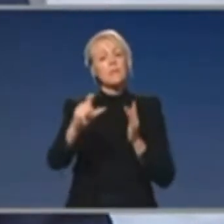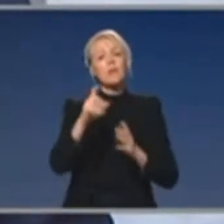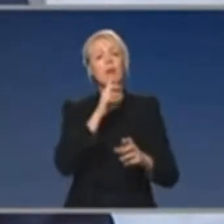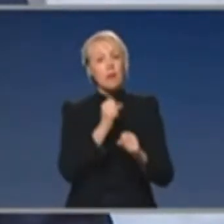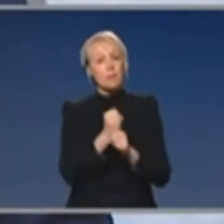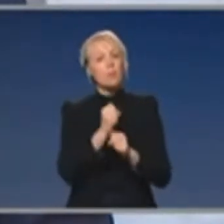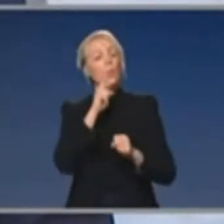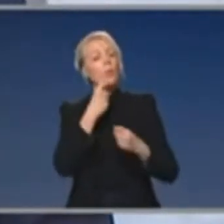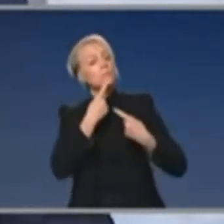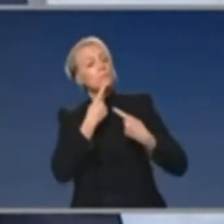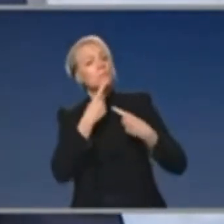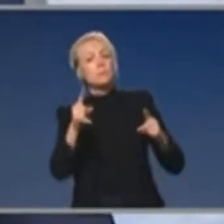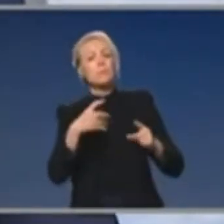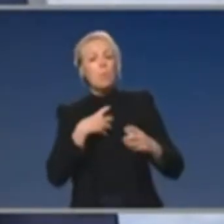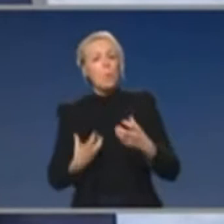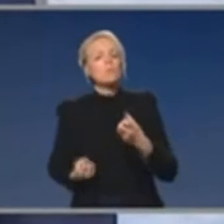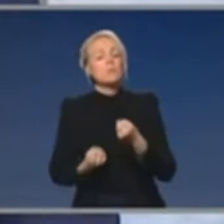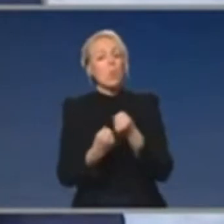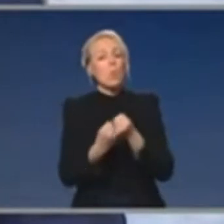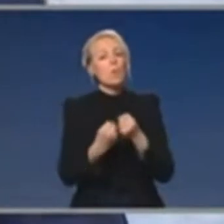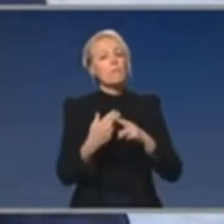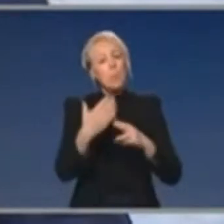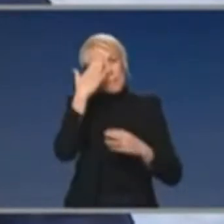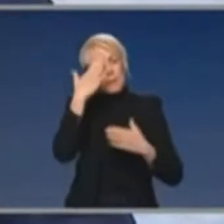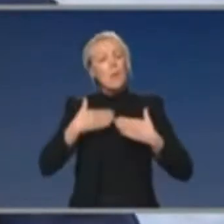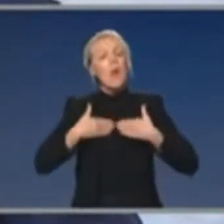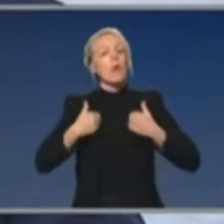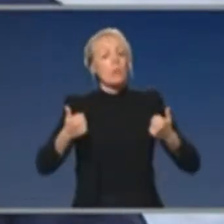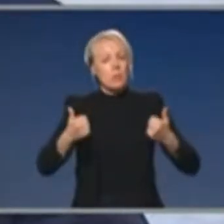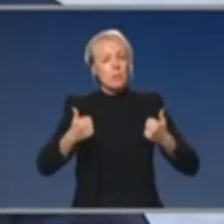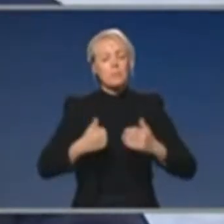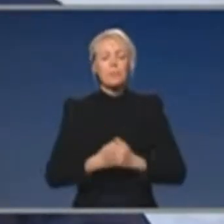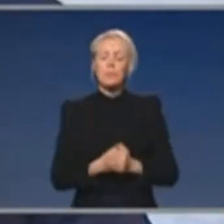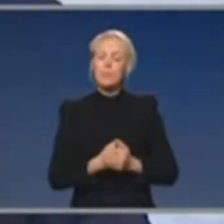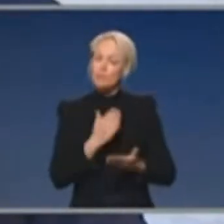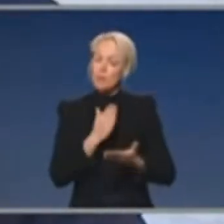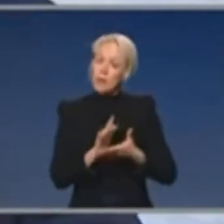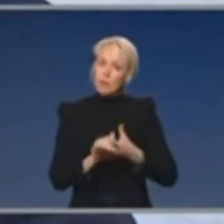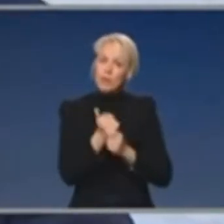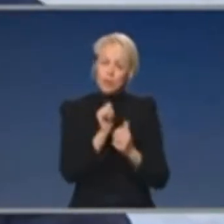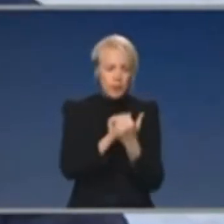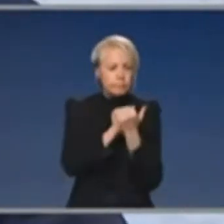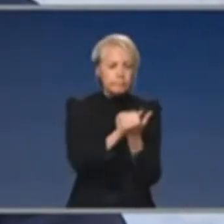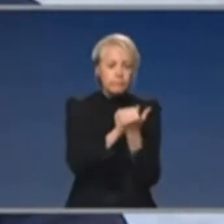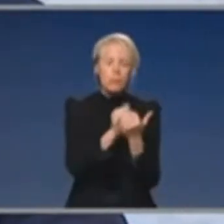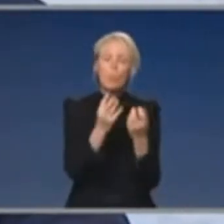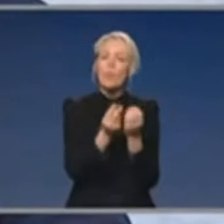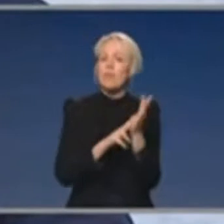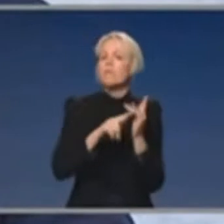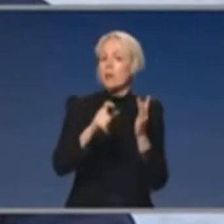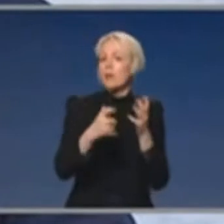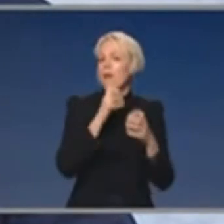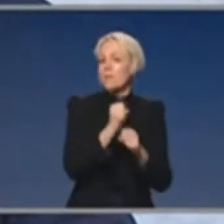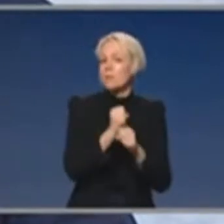their support, and we strongly encourage that and welcome that and appreciate the engagement we've already had with the Victorian Government on those issues.